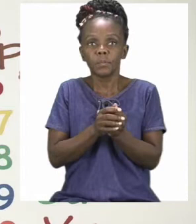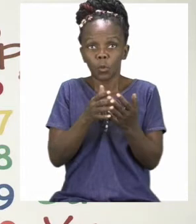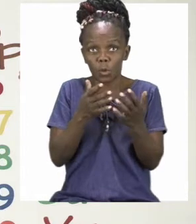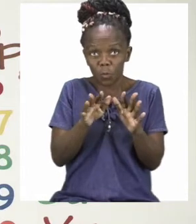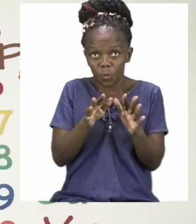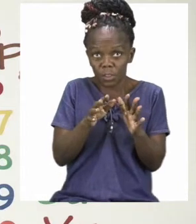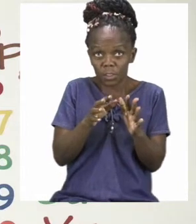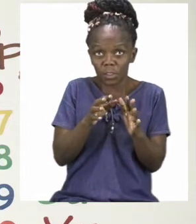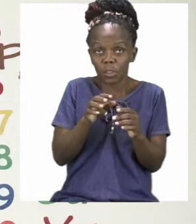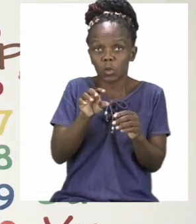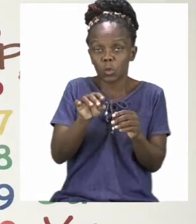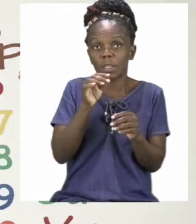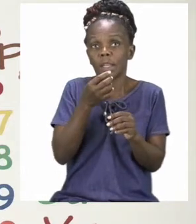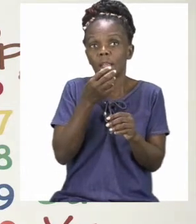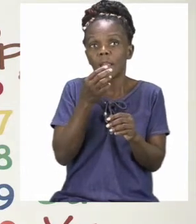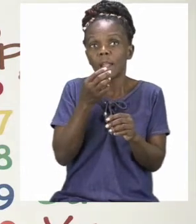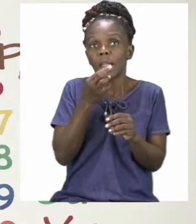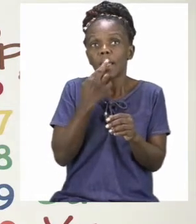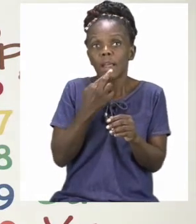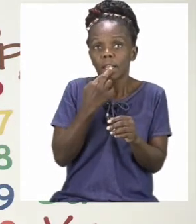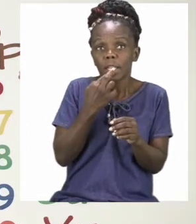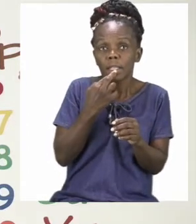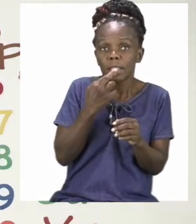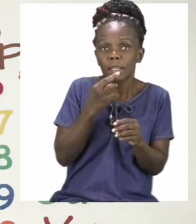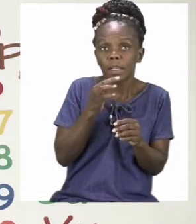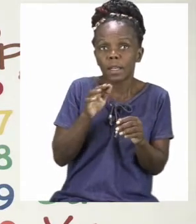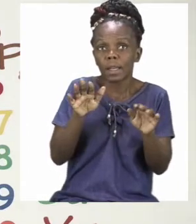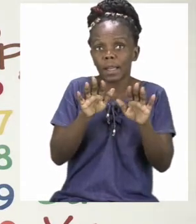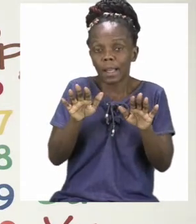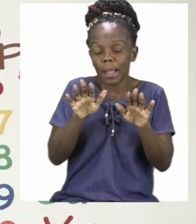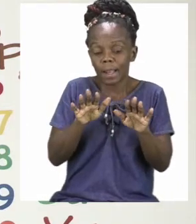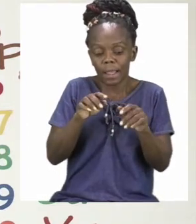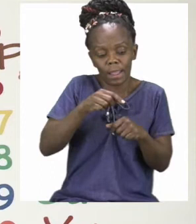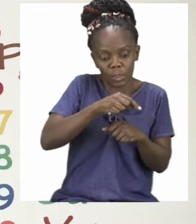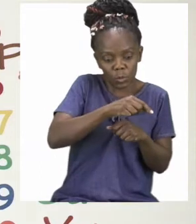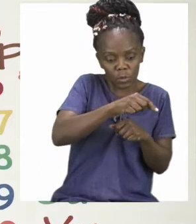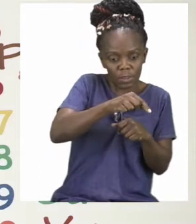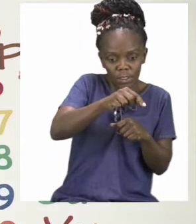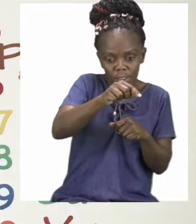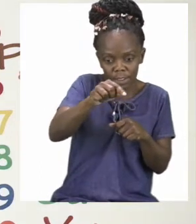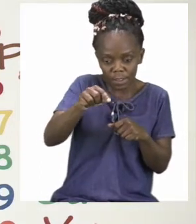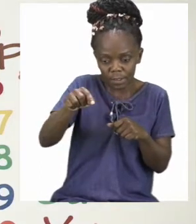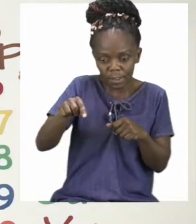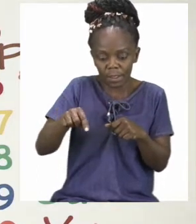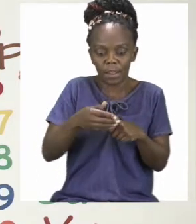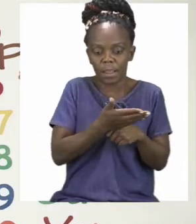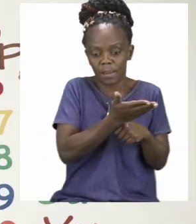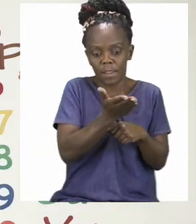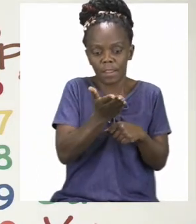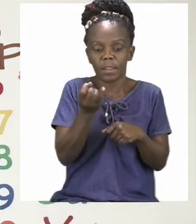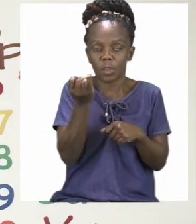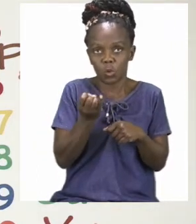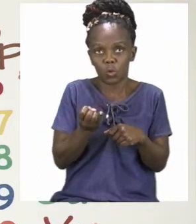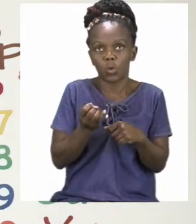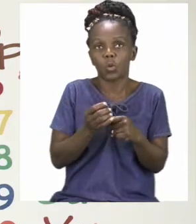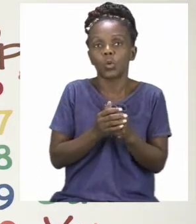thing you need to do is find your right hand. You can ask an adult to help you. And then you are going